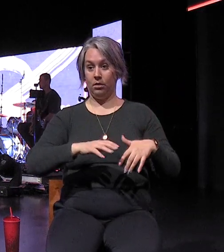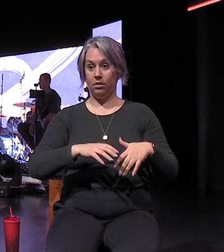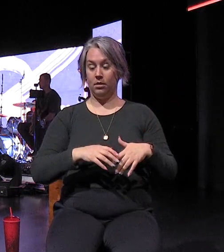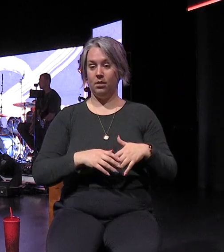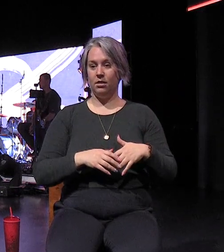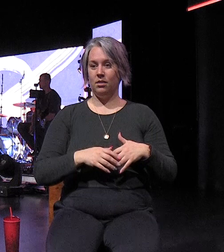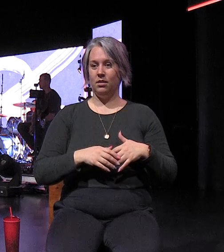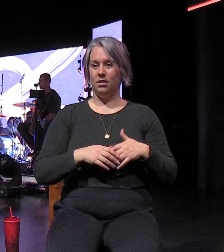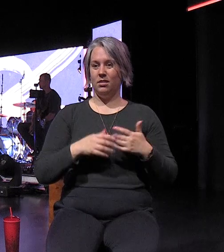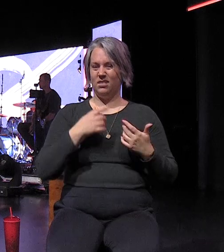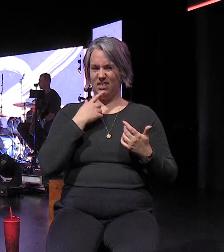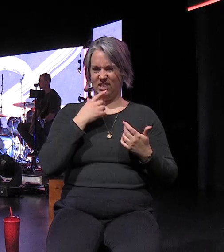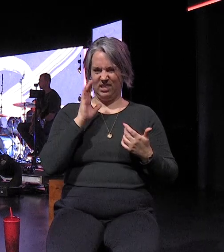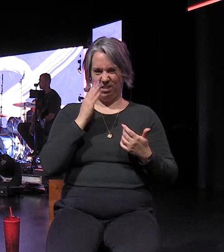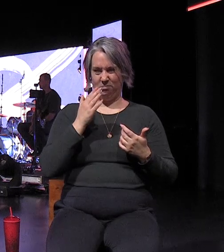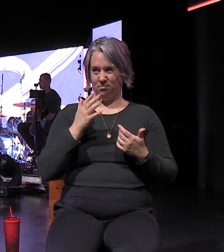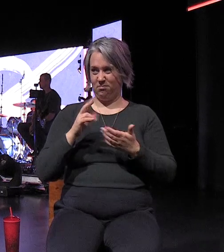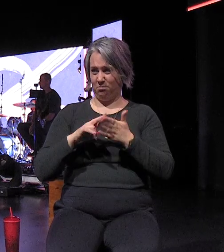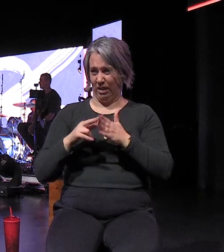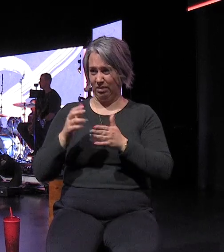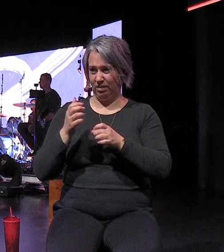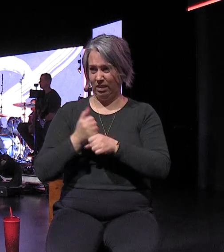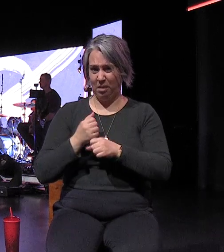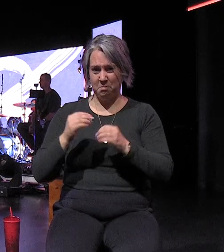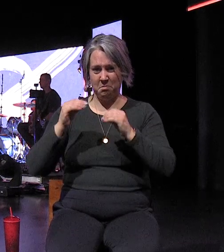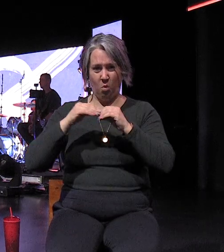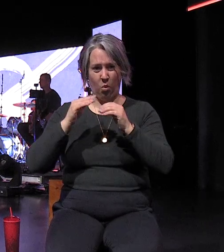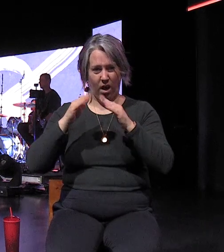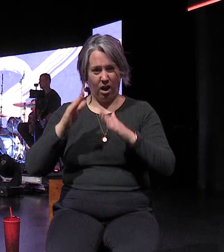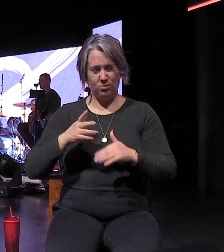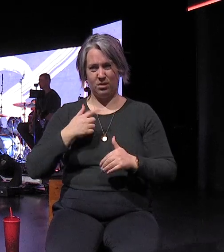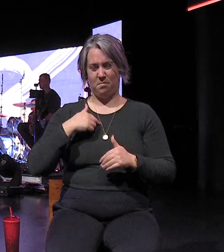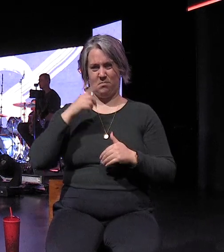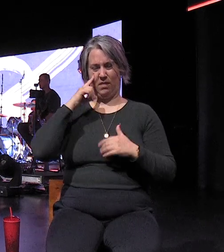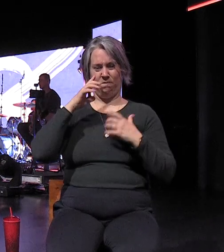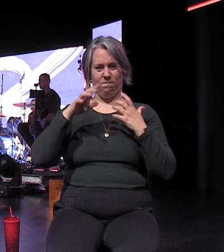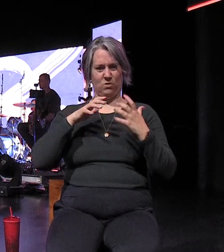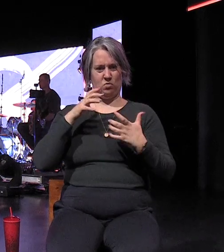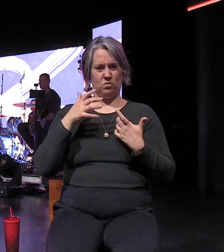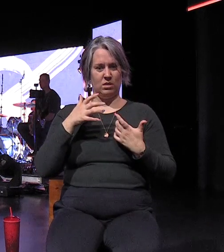in Matthew and Mark, where this same story is told, it says